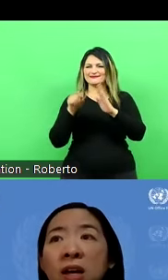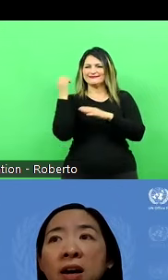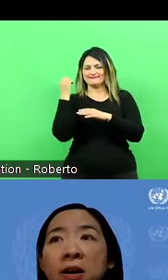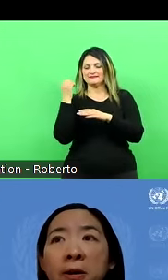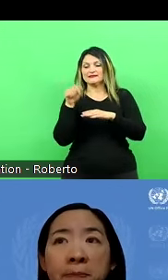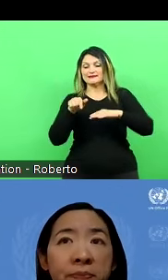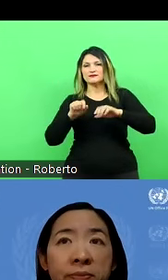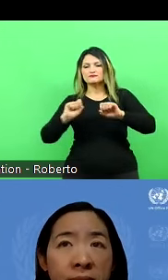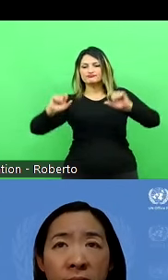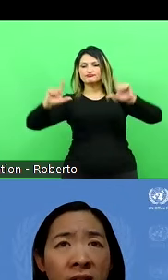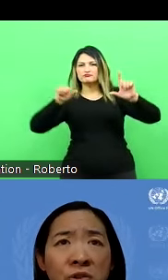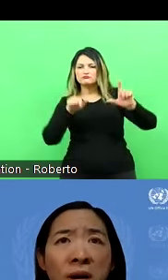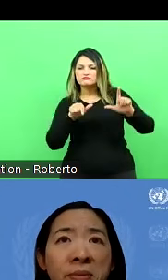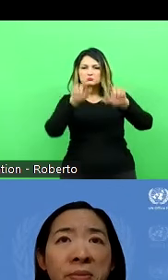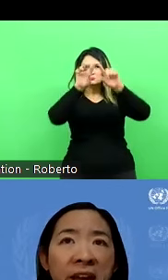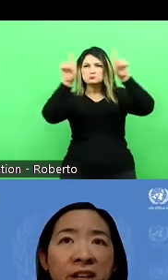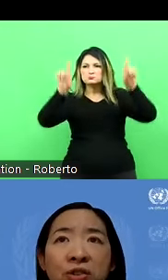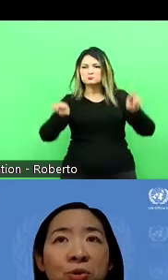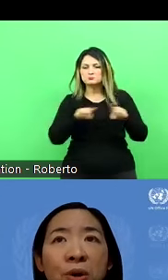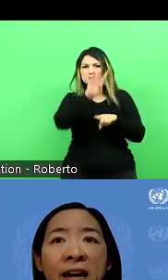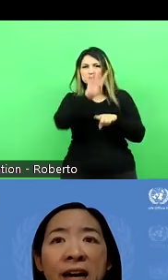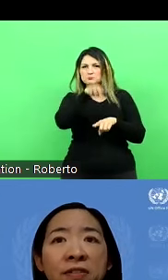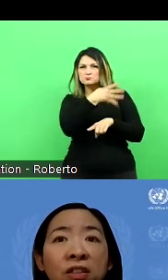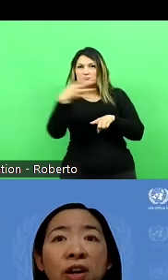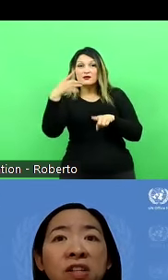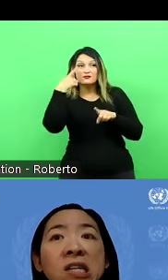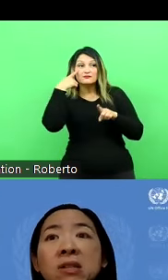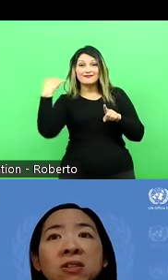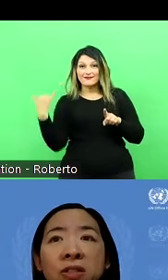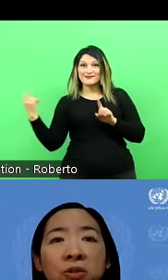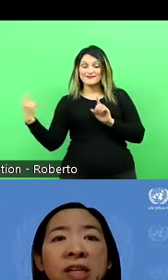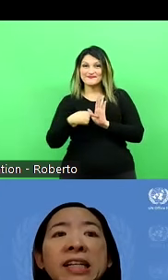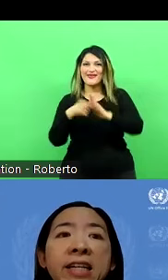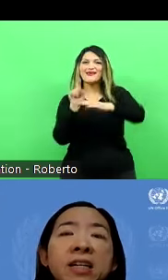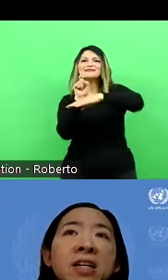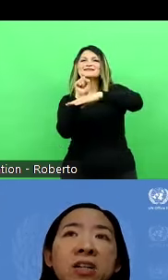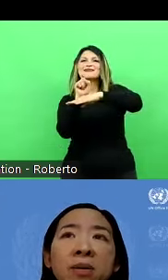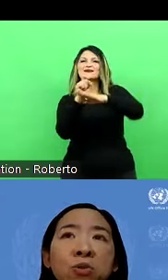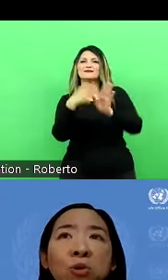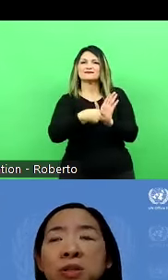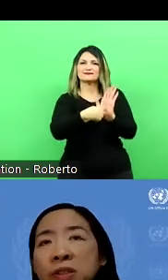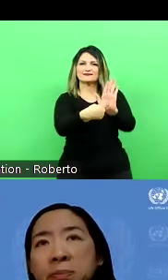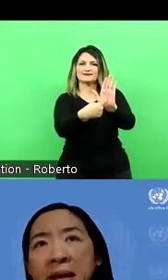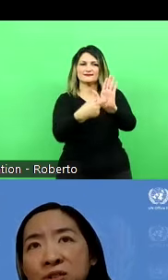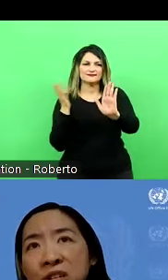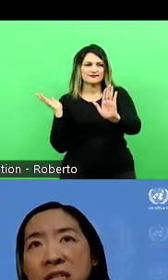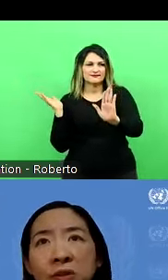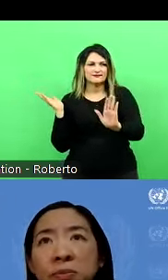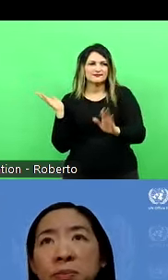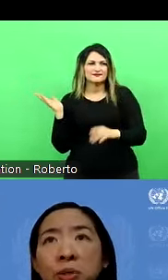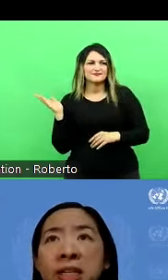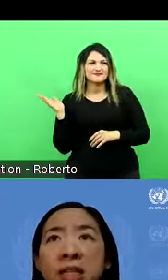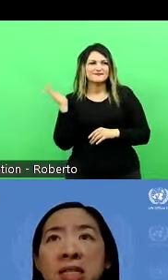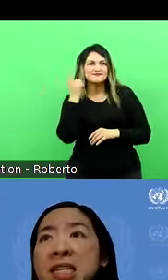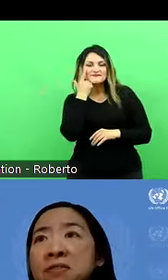tools. So you come in on the first page, you have a lot of the circles that you can click to go to different pages,